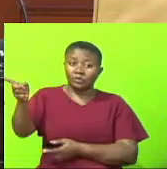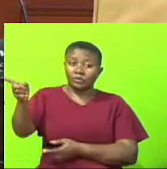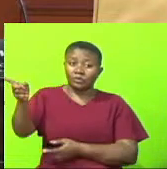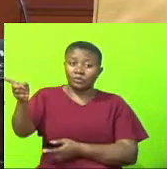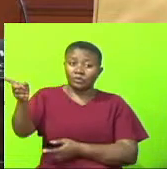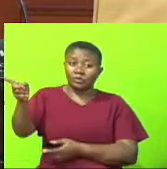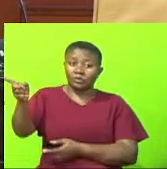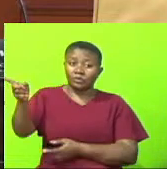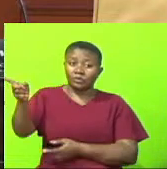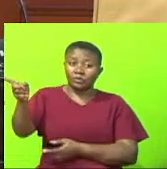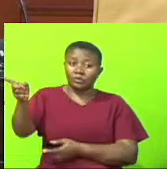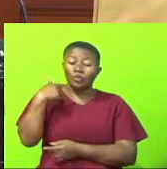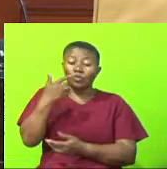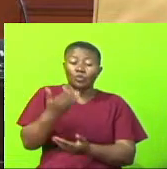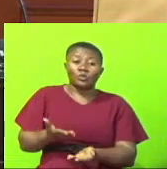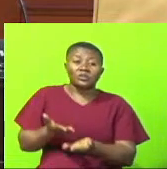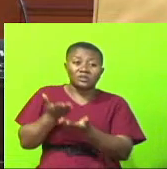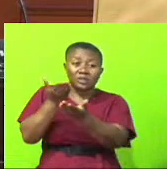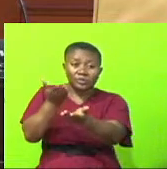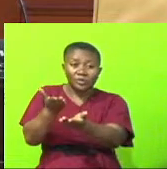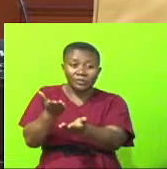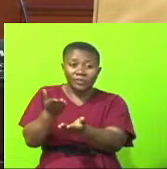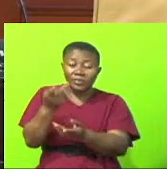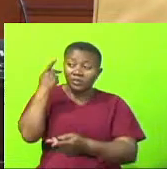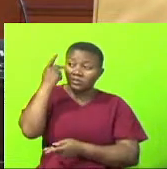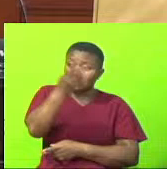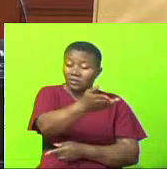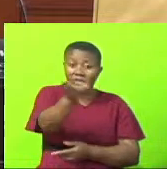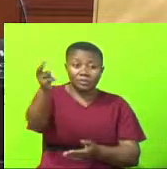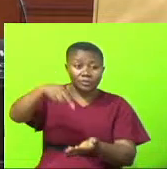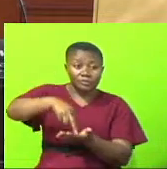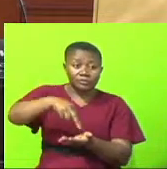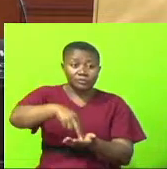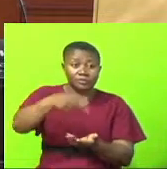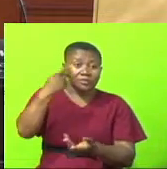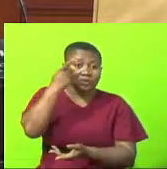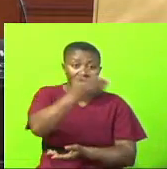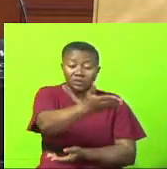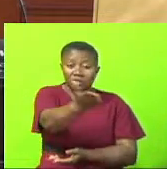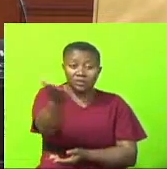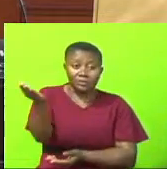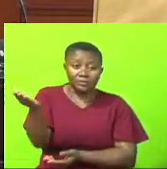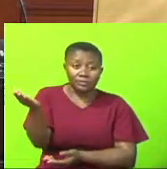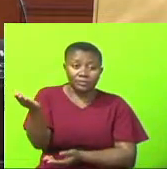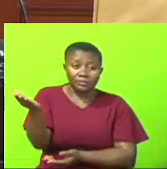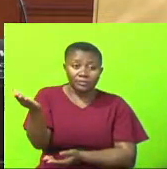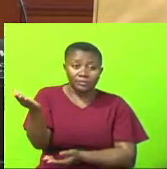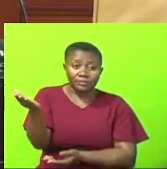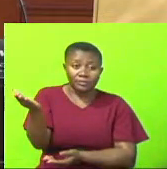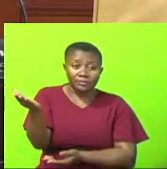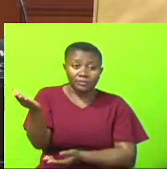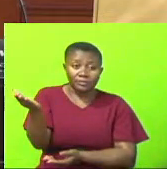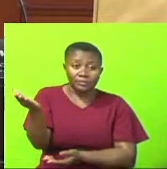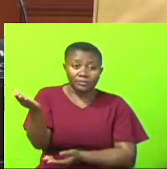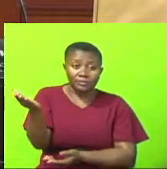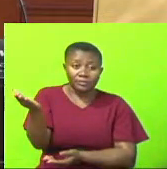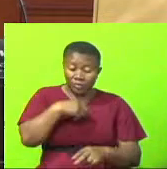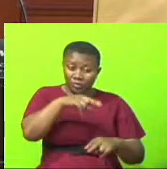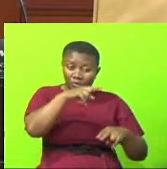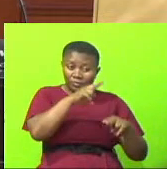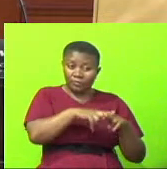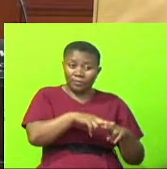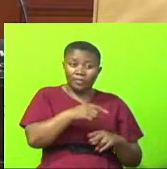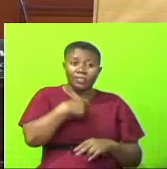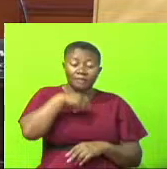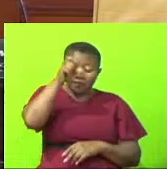some minutes ago were talking about justice. See them. See the lawyers amongst them. Mr. Speaker, I need to make my point, and I will make my